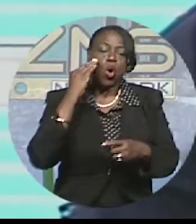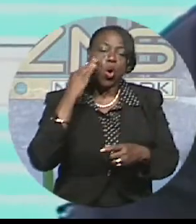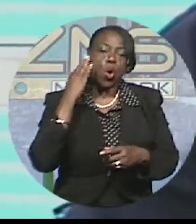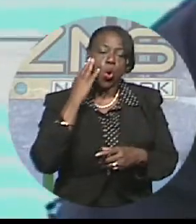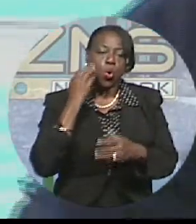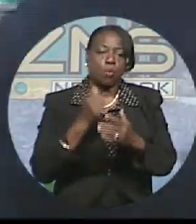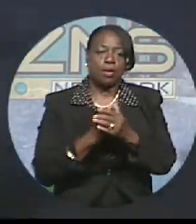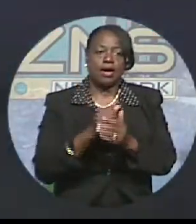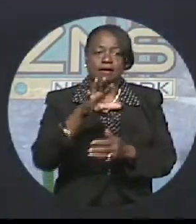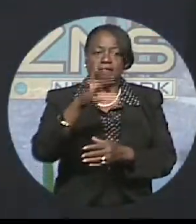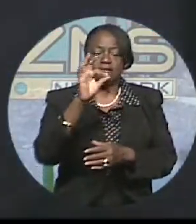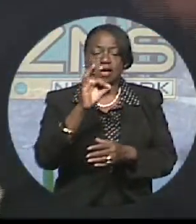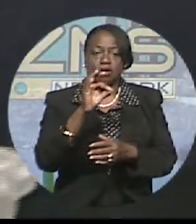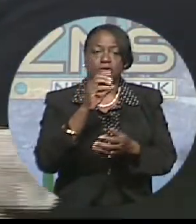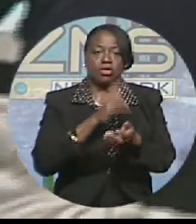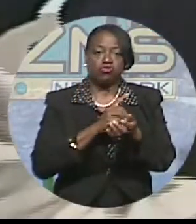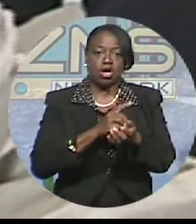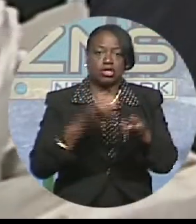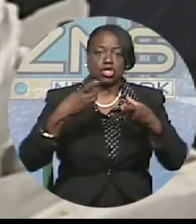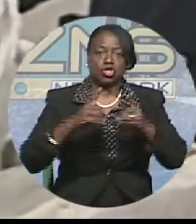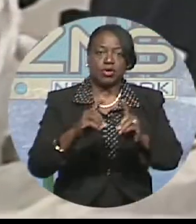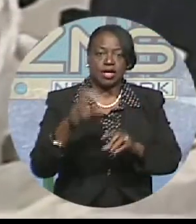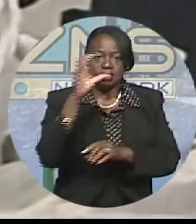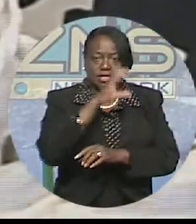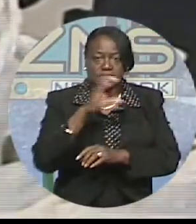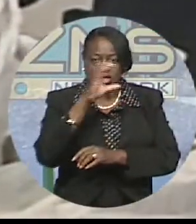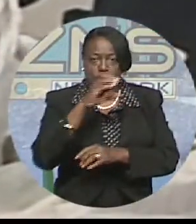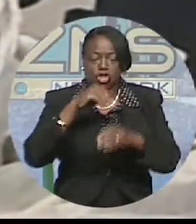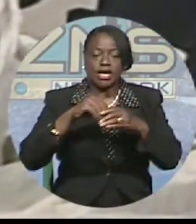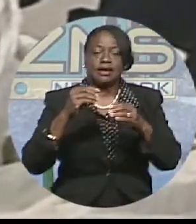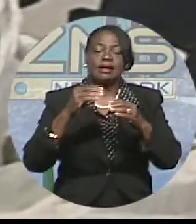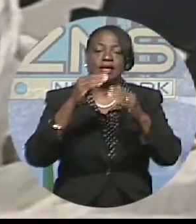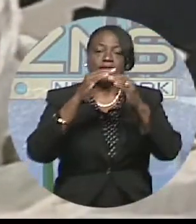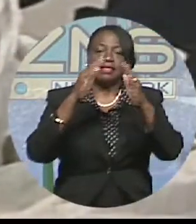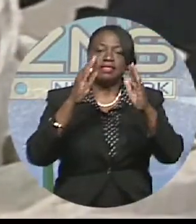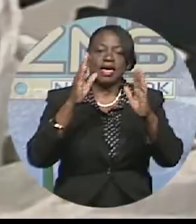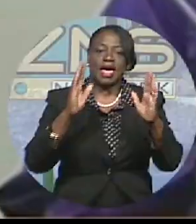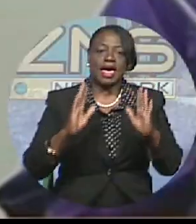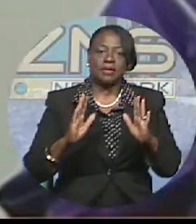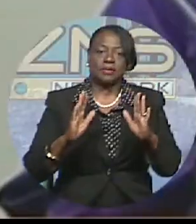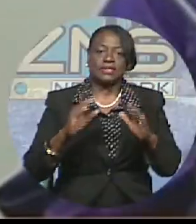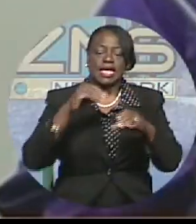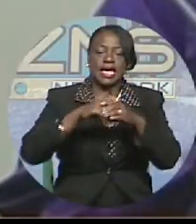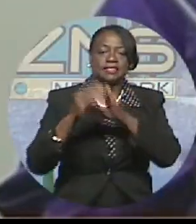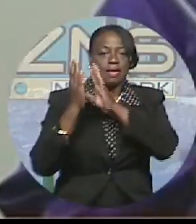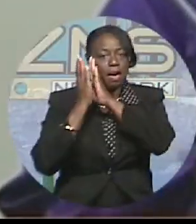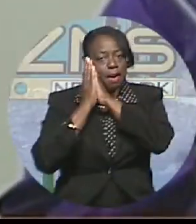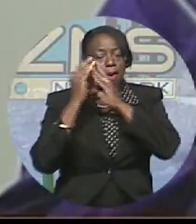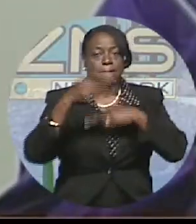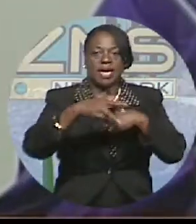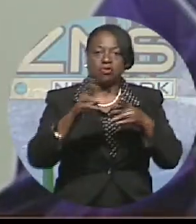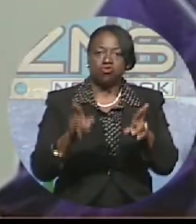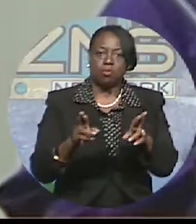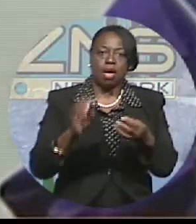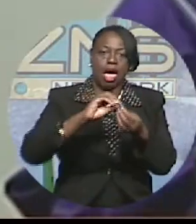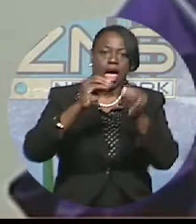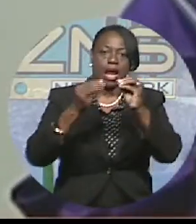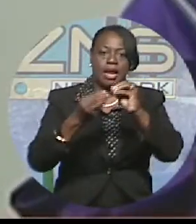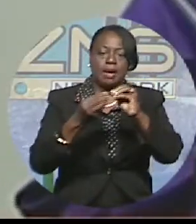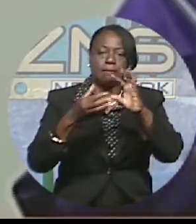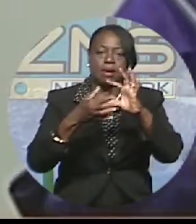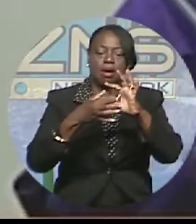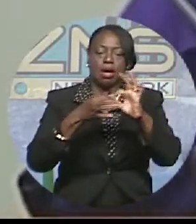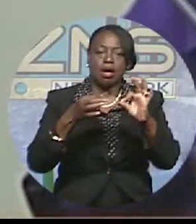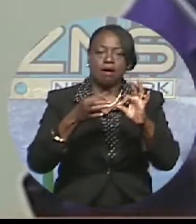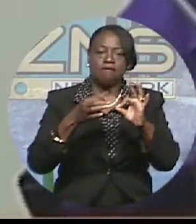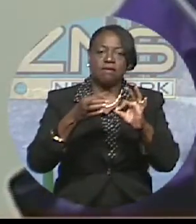Forest. During the search of the house, they discovered in the southeastern bedroom a number of